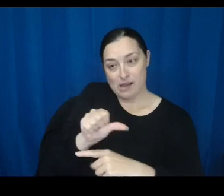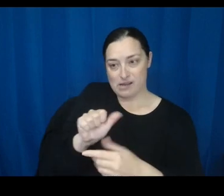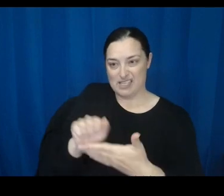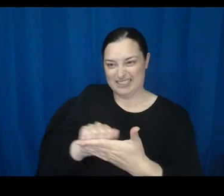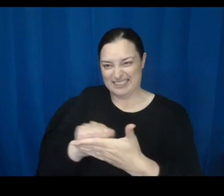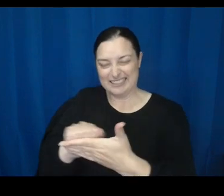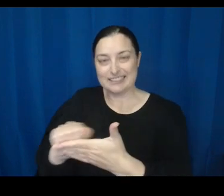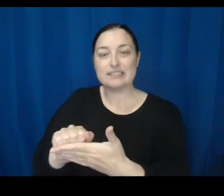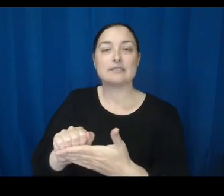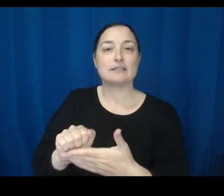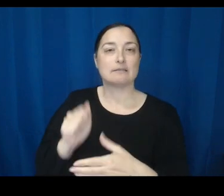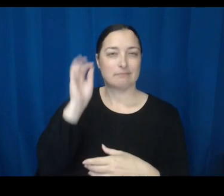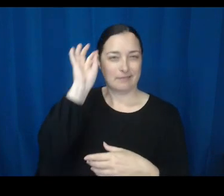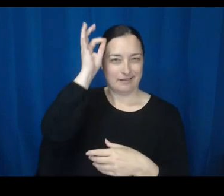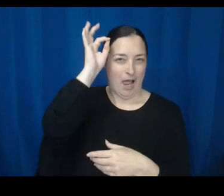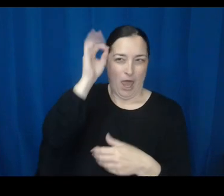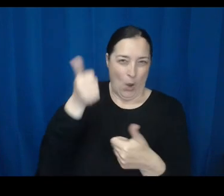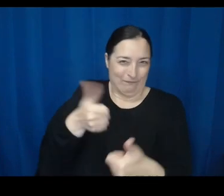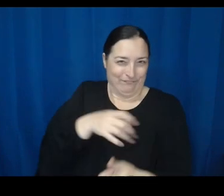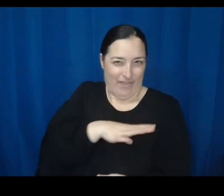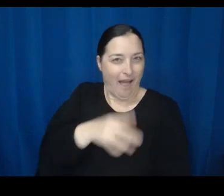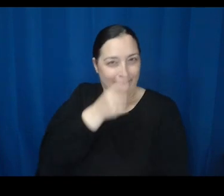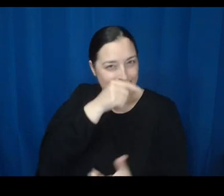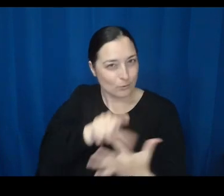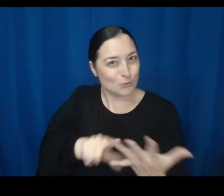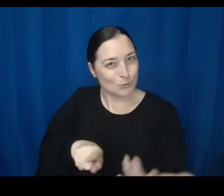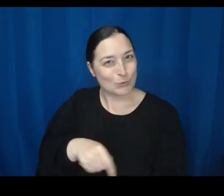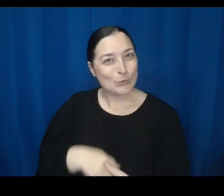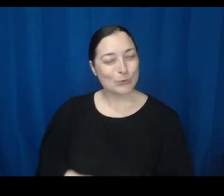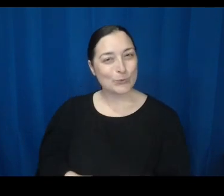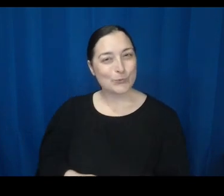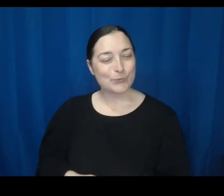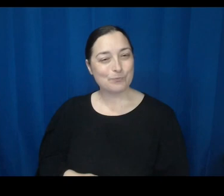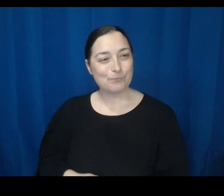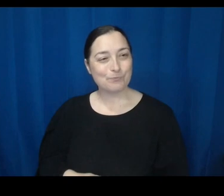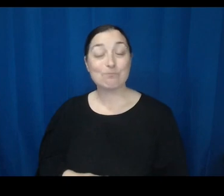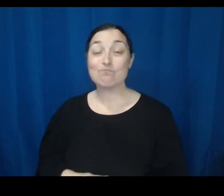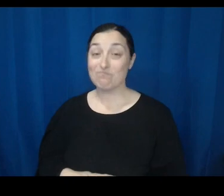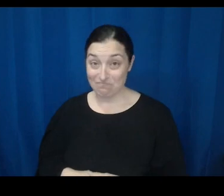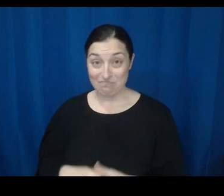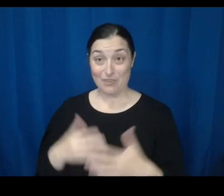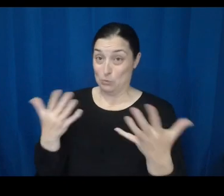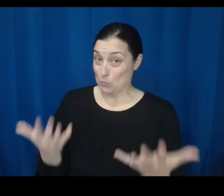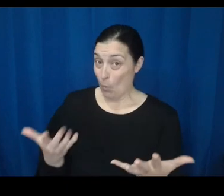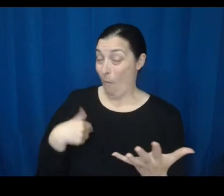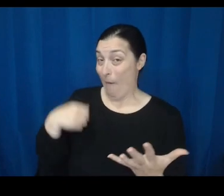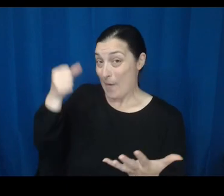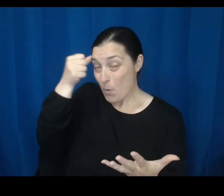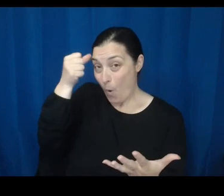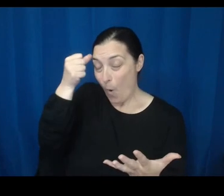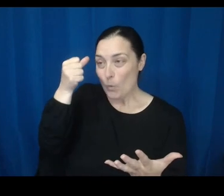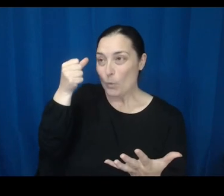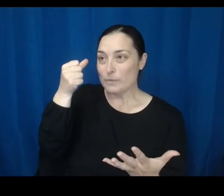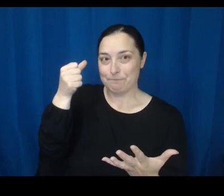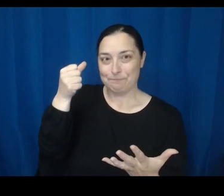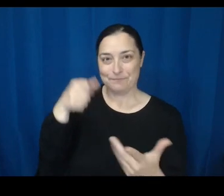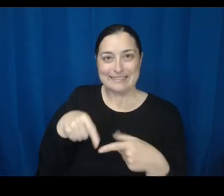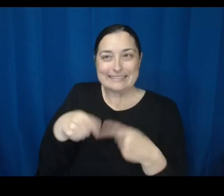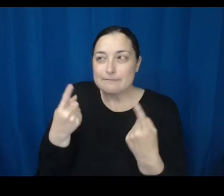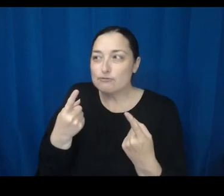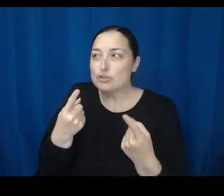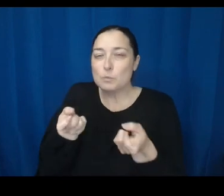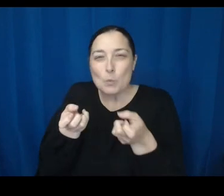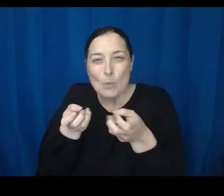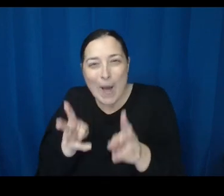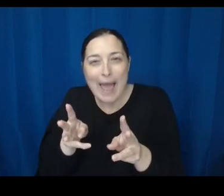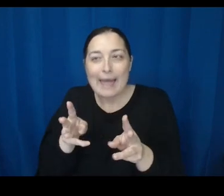go along, that's fine. Yeah. Mm. Okay. So I know, you know, there's different ways that you can kind